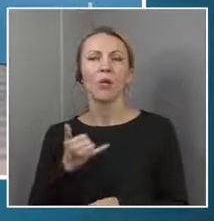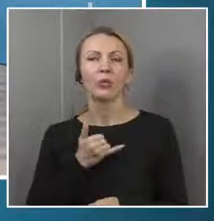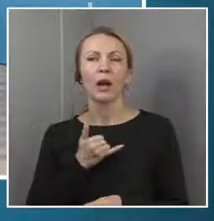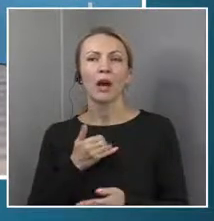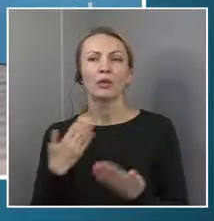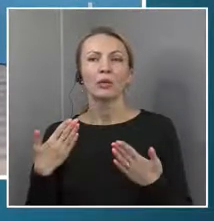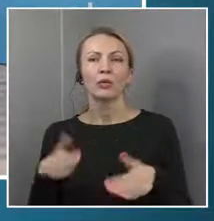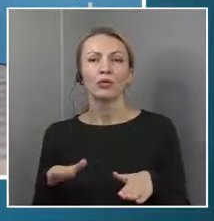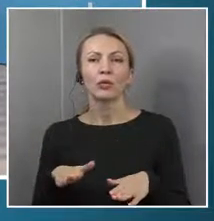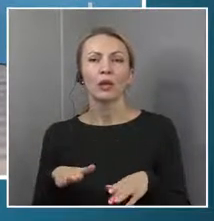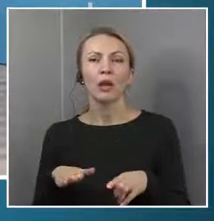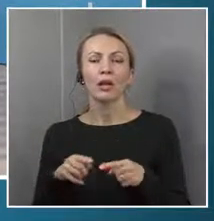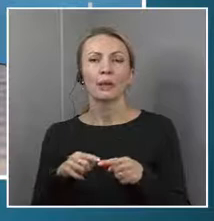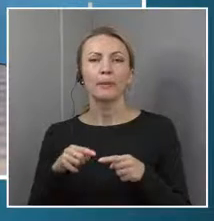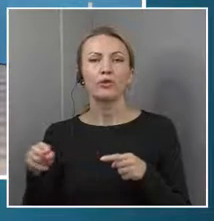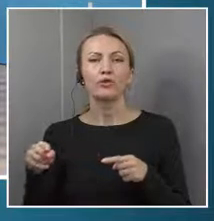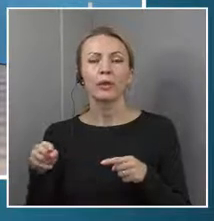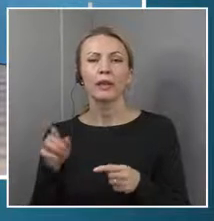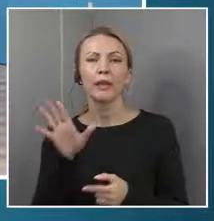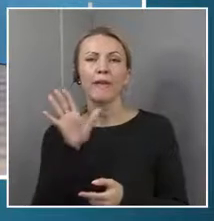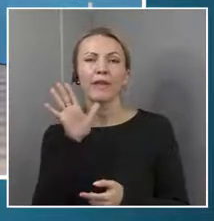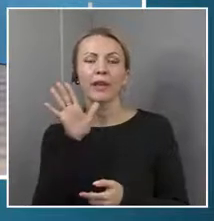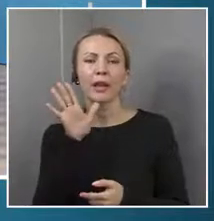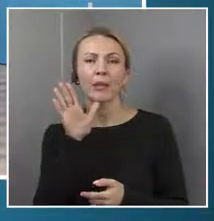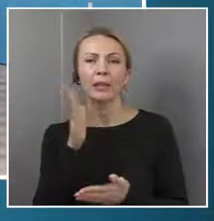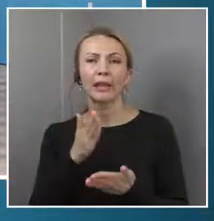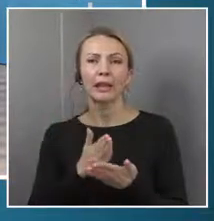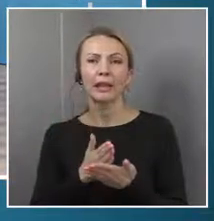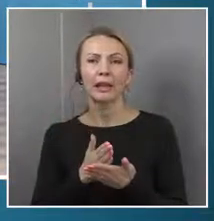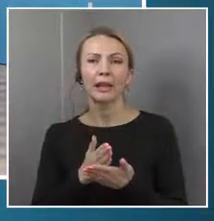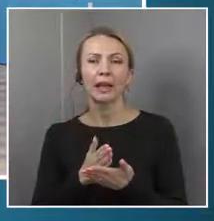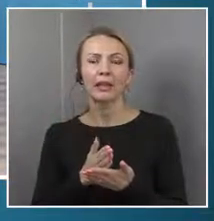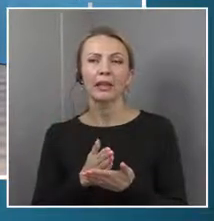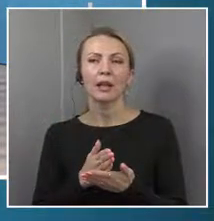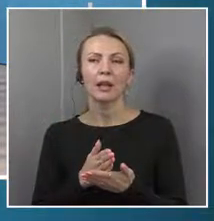for interrupting you, but yet